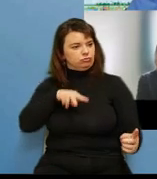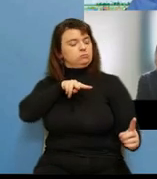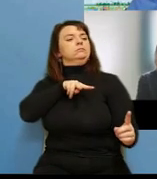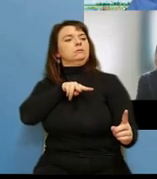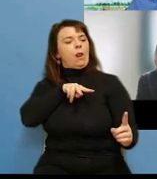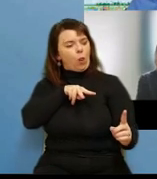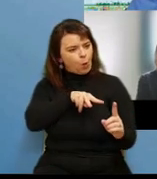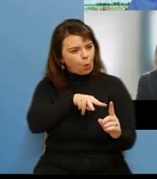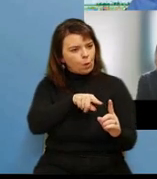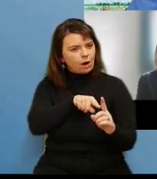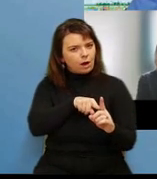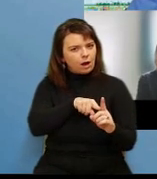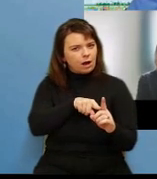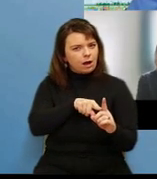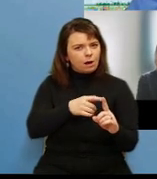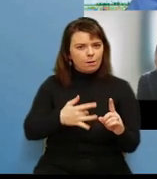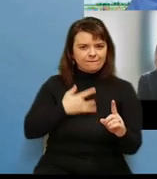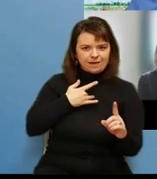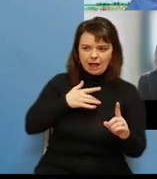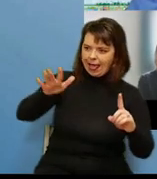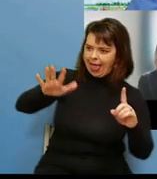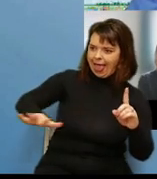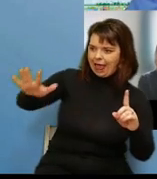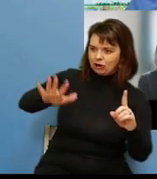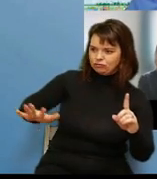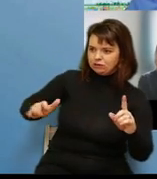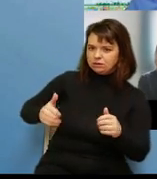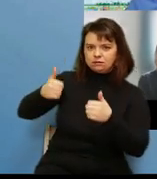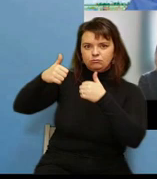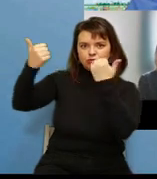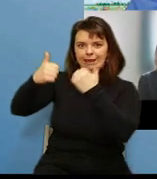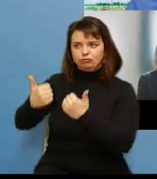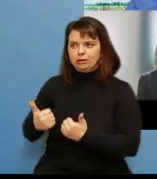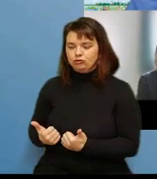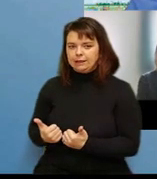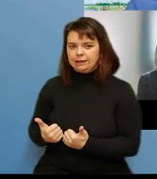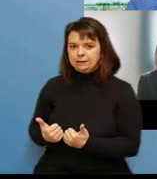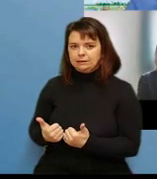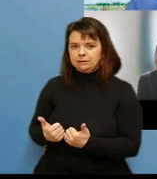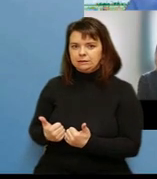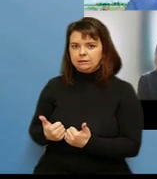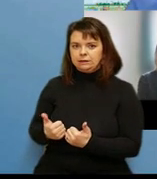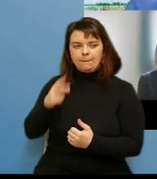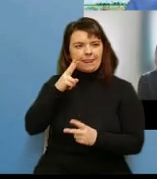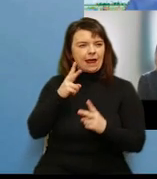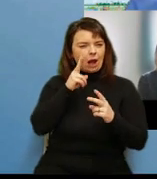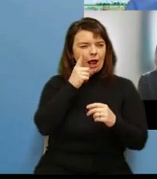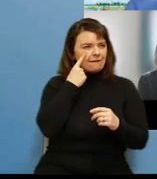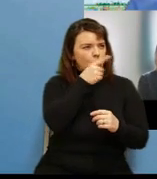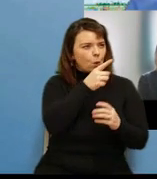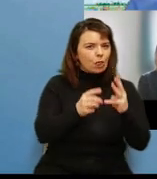layperson looking at this entirely afresh, one might take a view that in the areas where we can get every practice to being